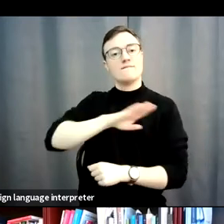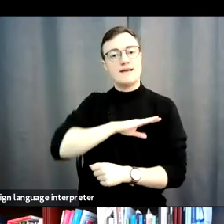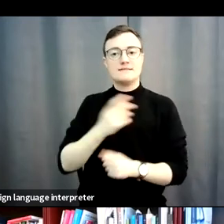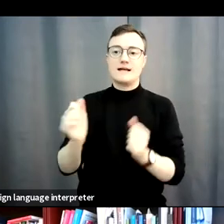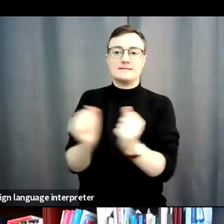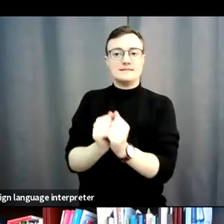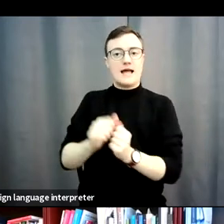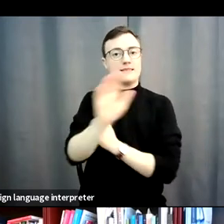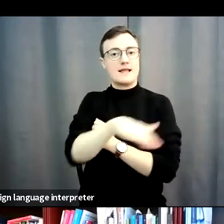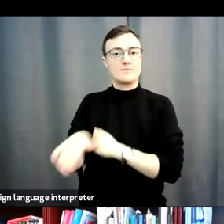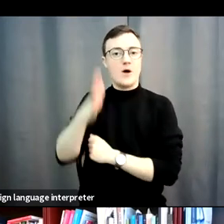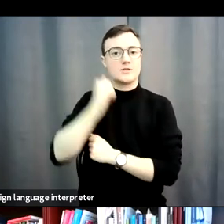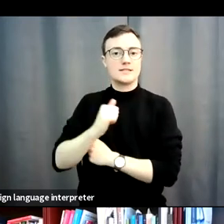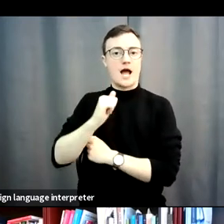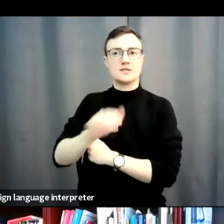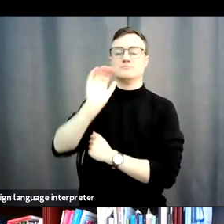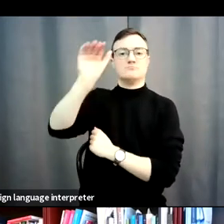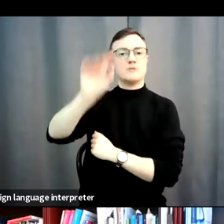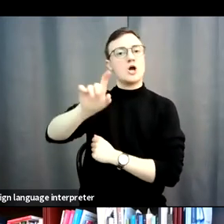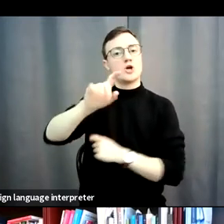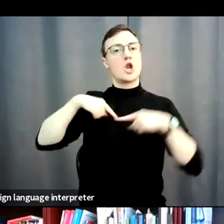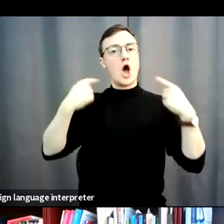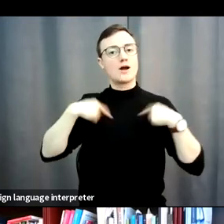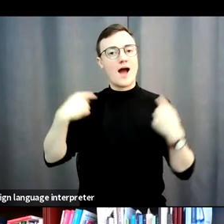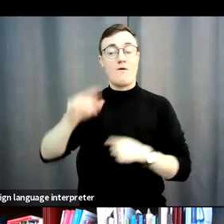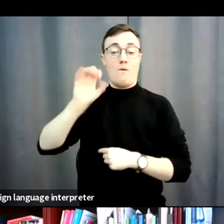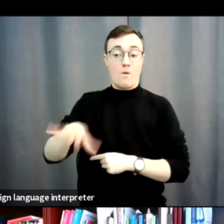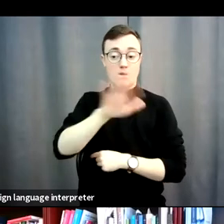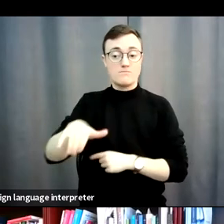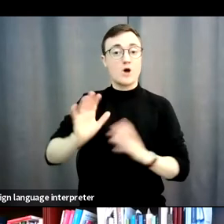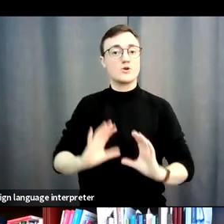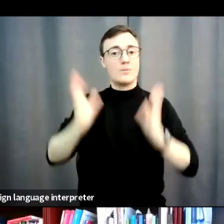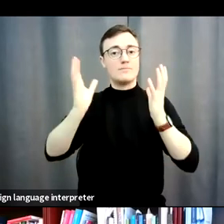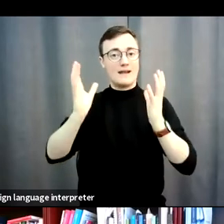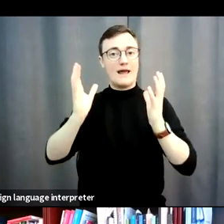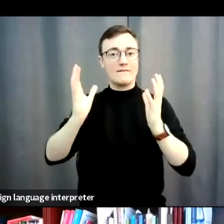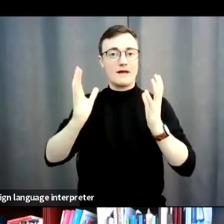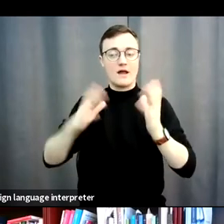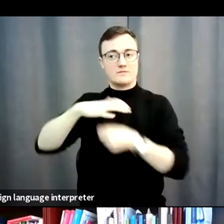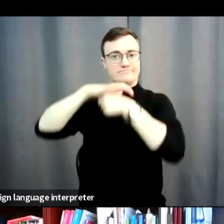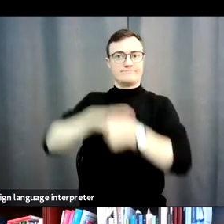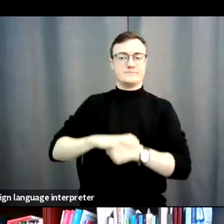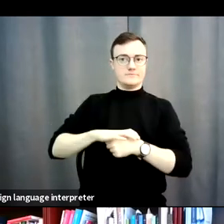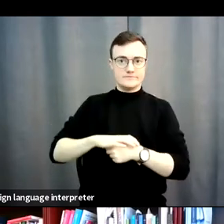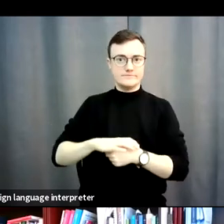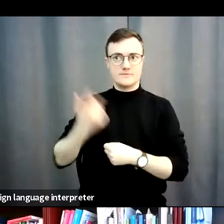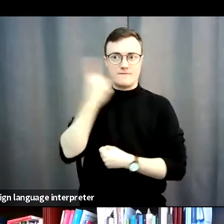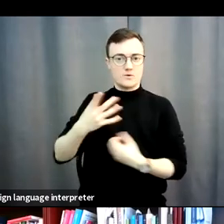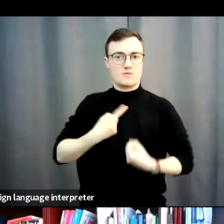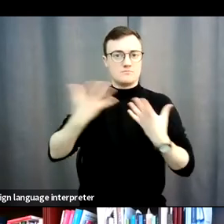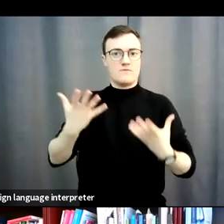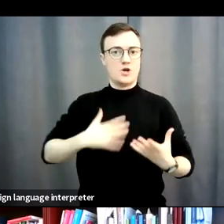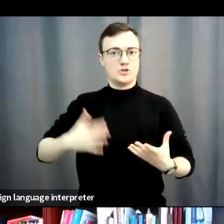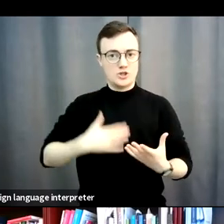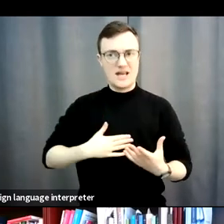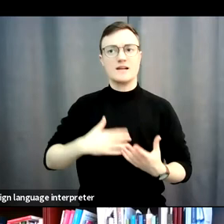are violated or the child thinks their rights are violated in some way or other, because that's how some other body can monitor the way, for instance,